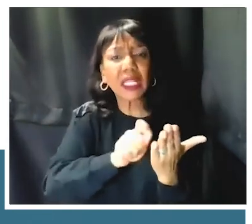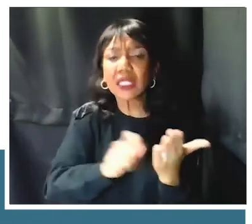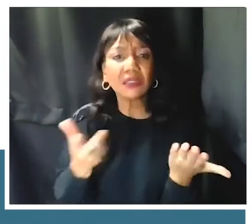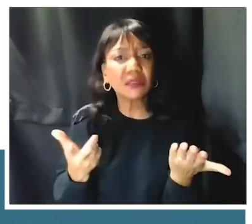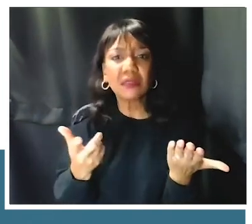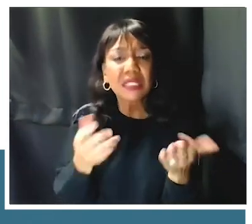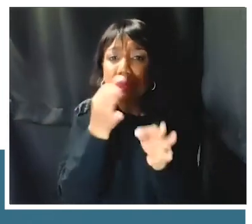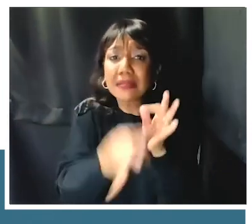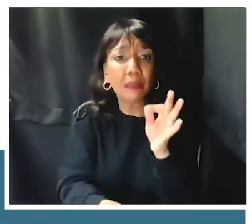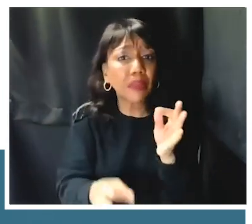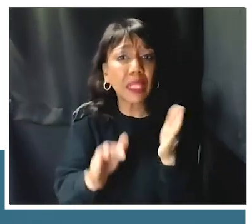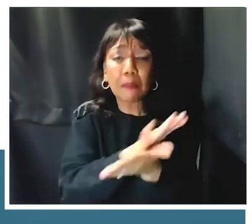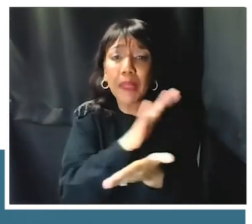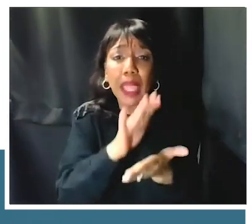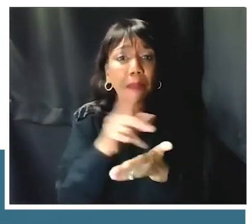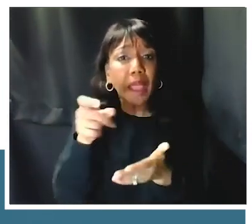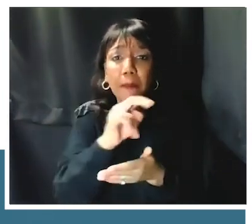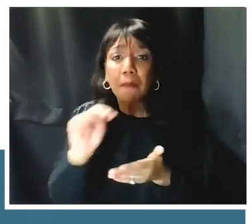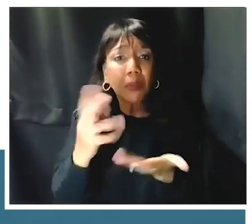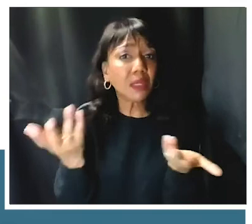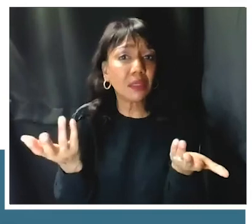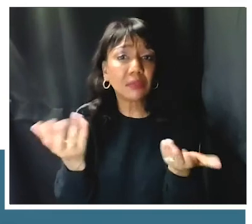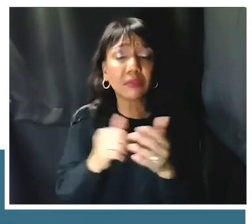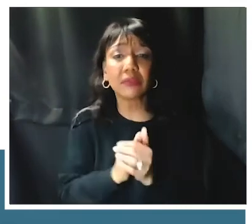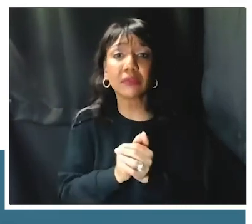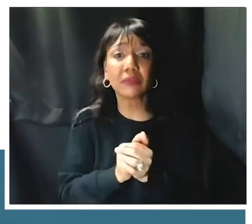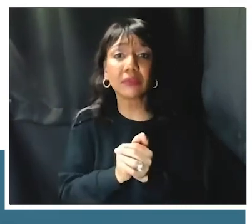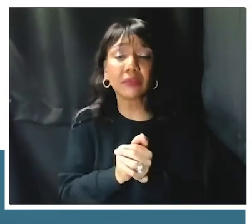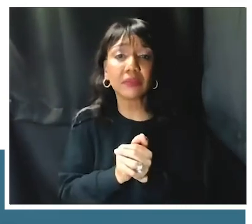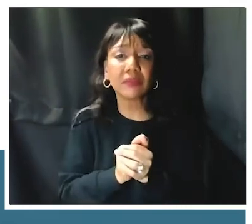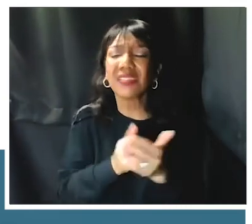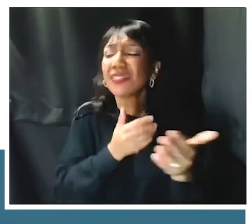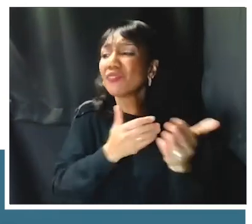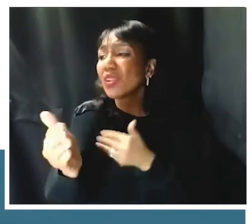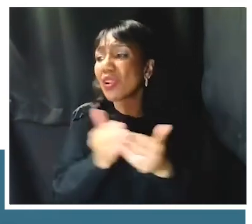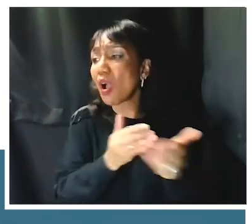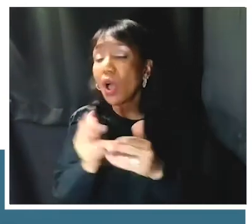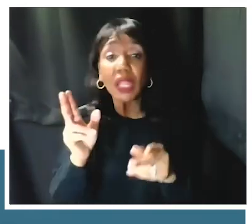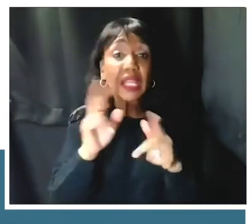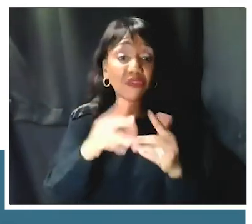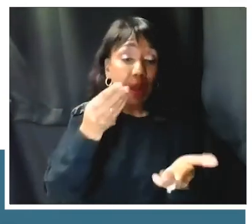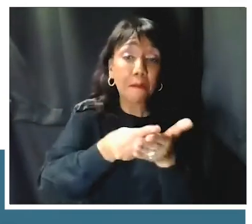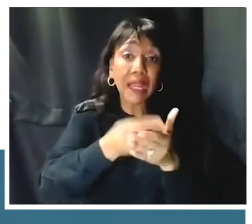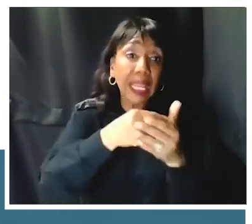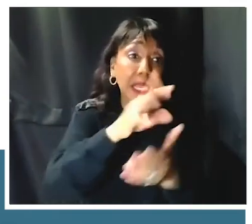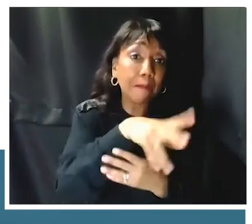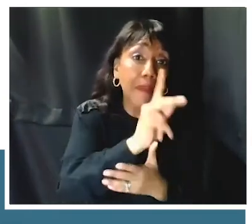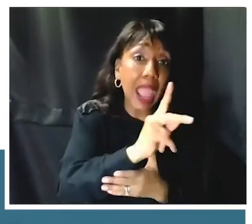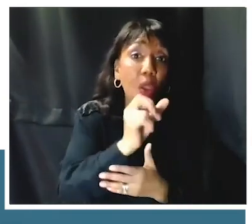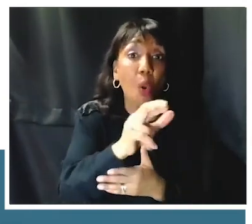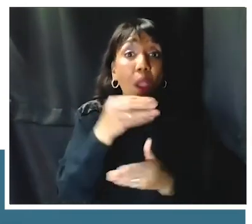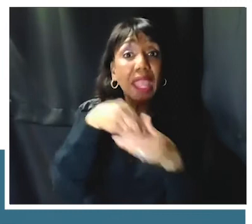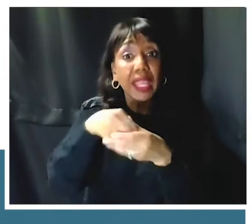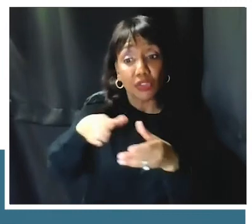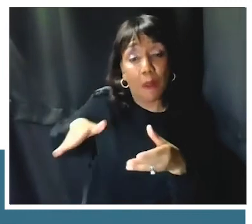your expenses by simply using pen and paper. Regardless of whether you keep your money in a bank or